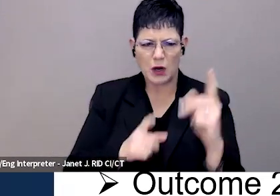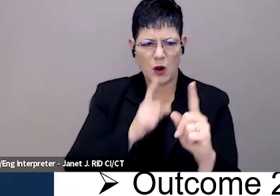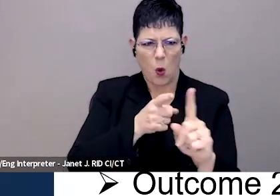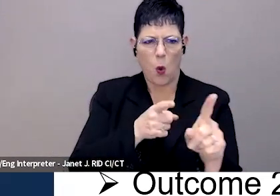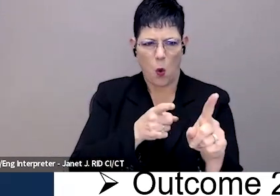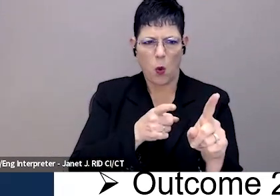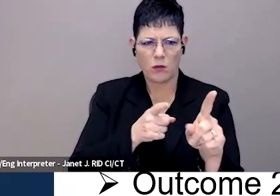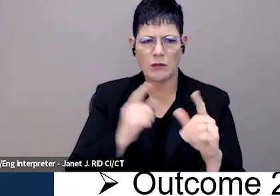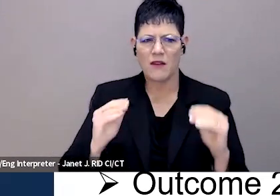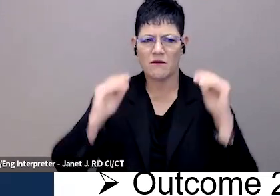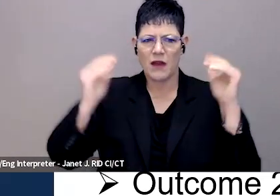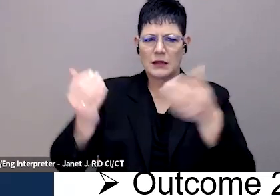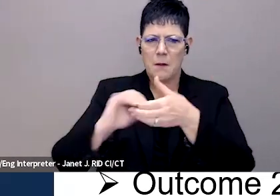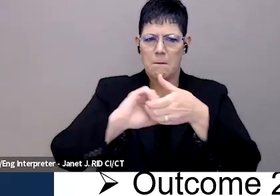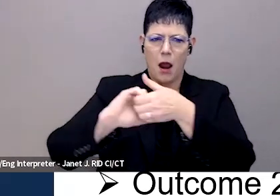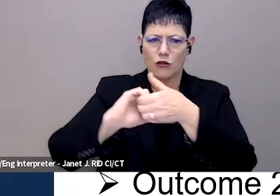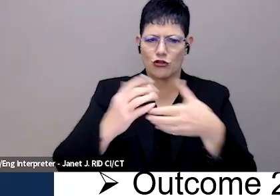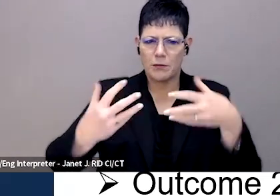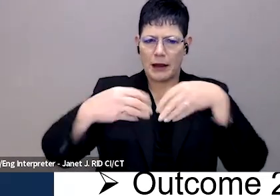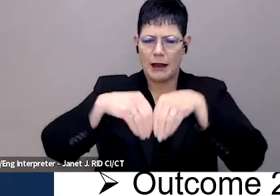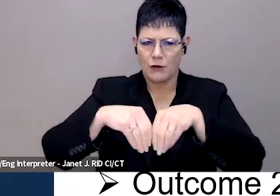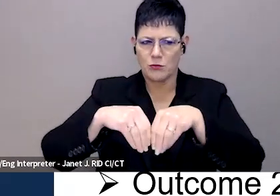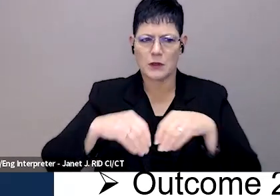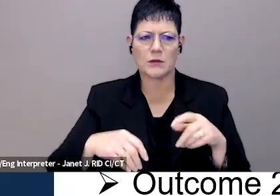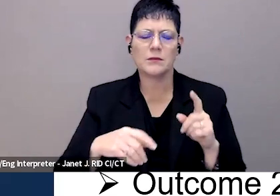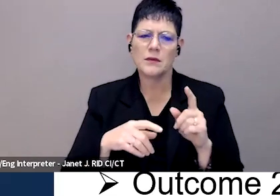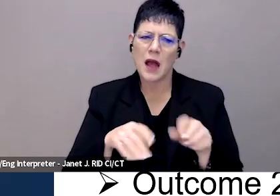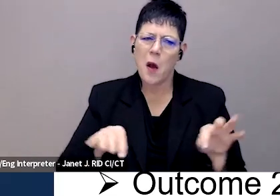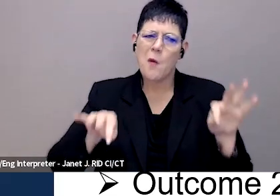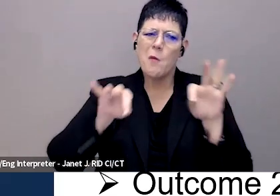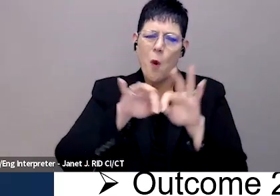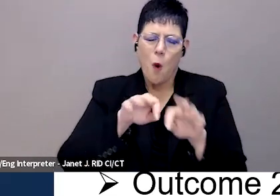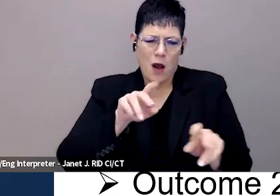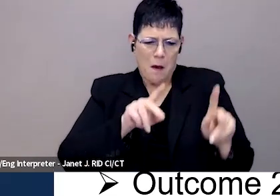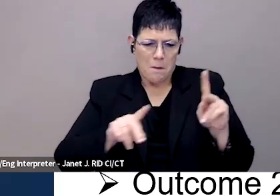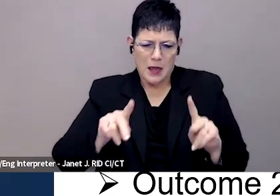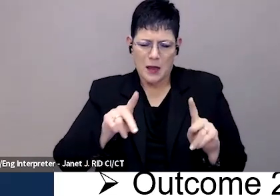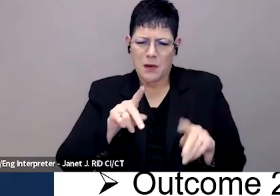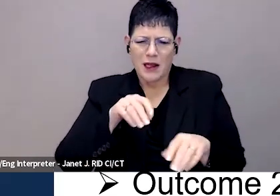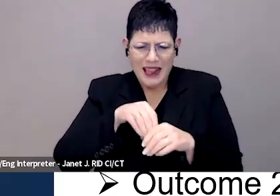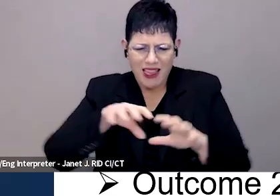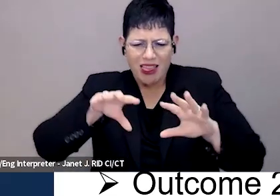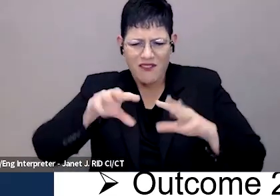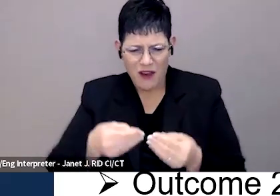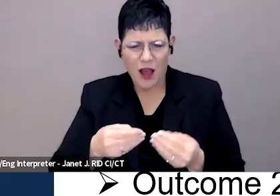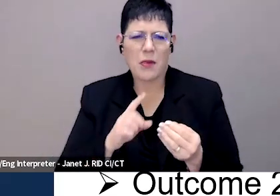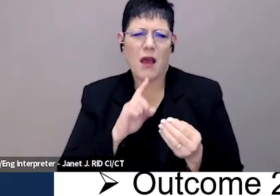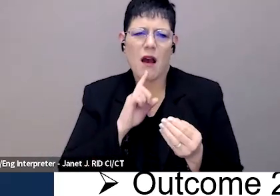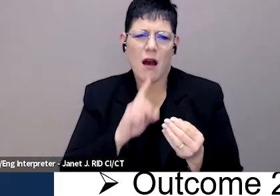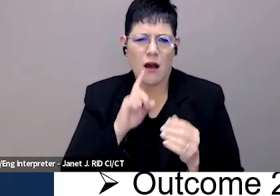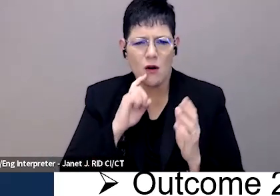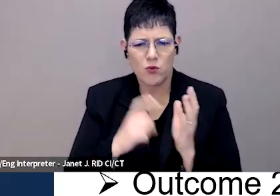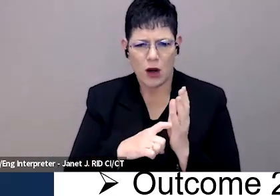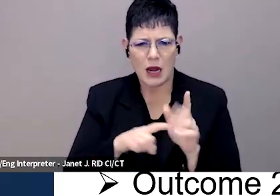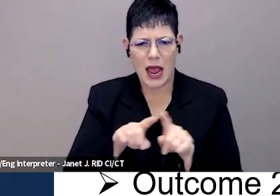engagement, specifically that family caregivers are recognized as essential partners in the care team of the person that they are